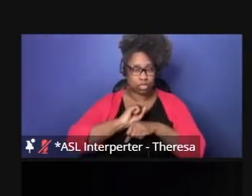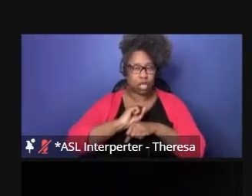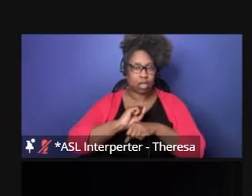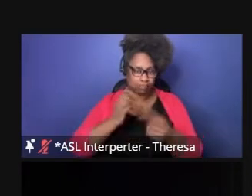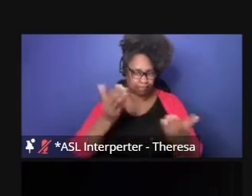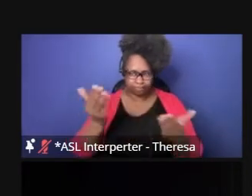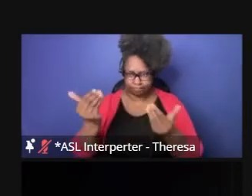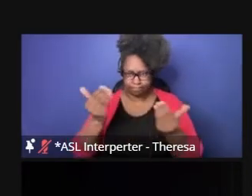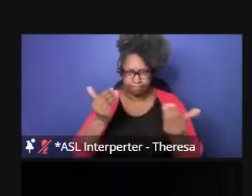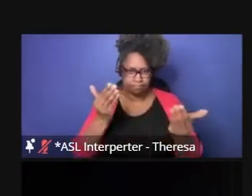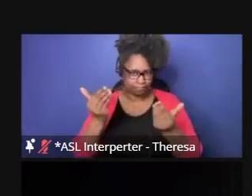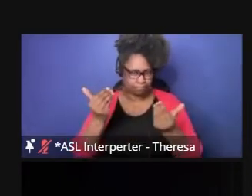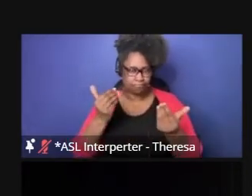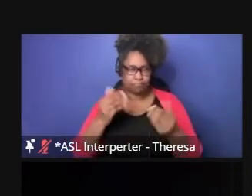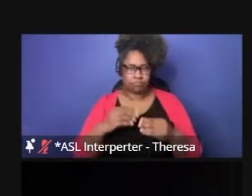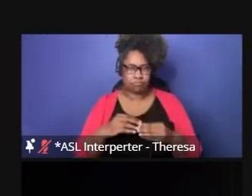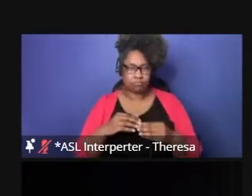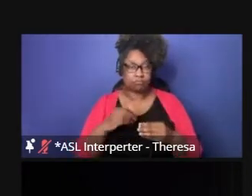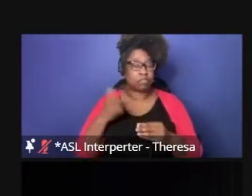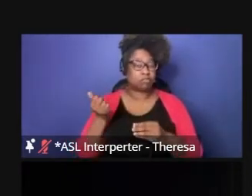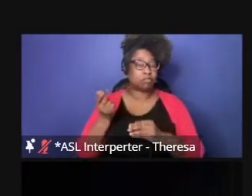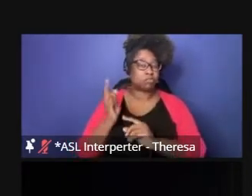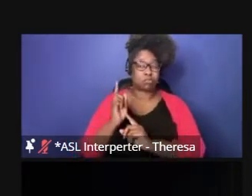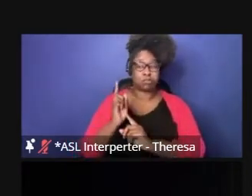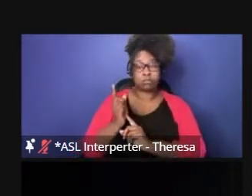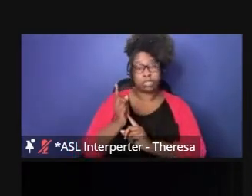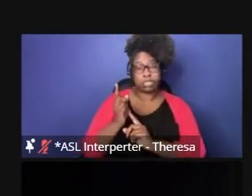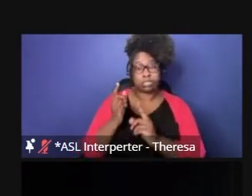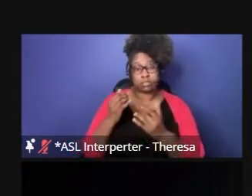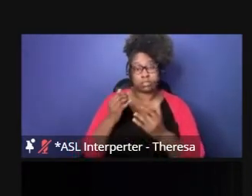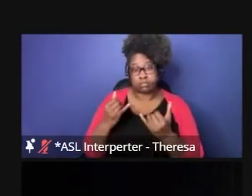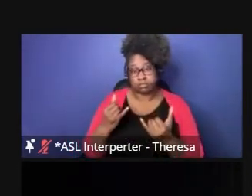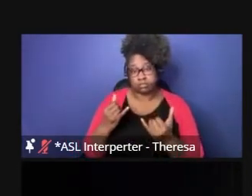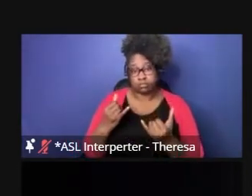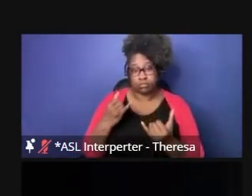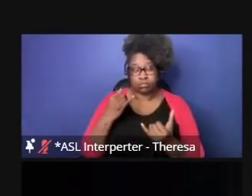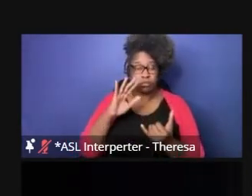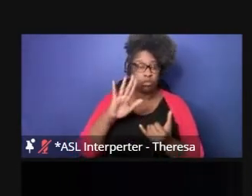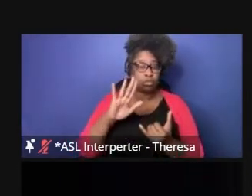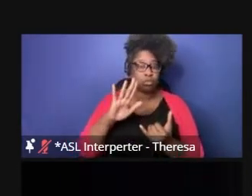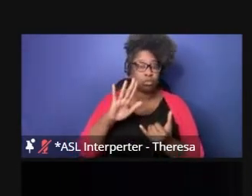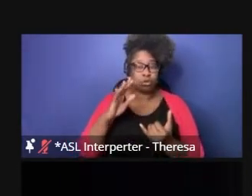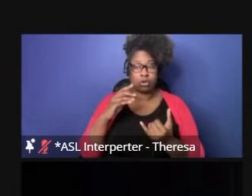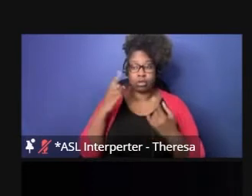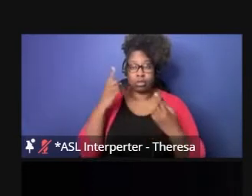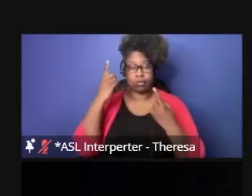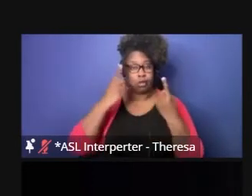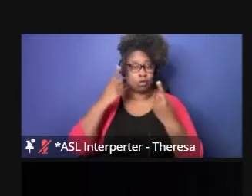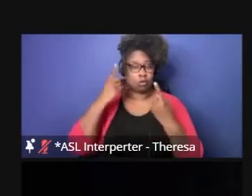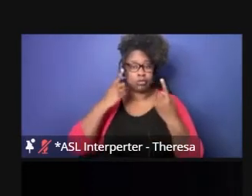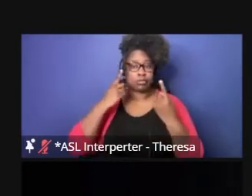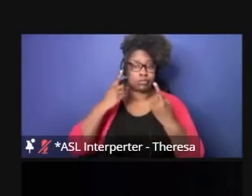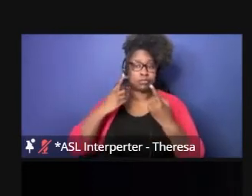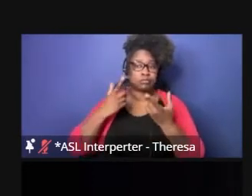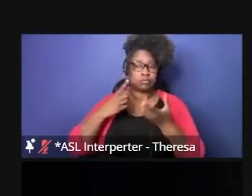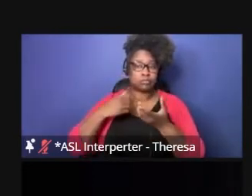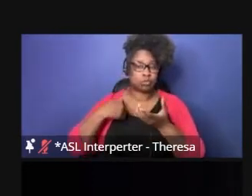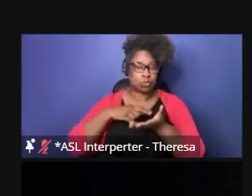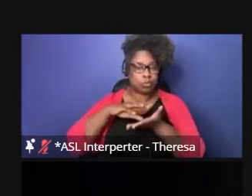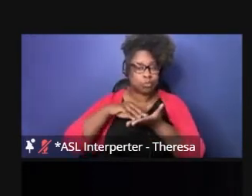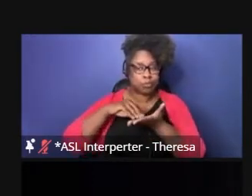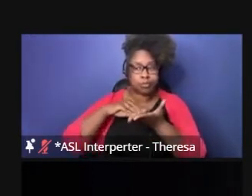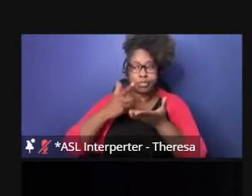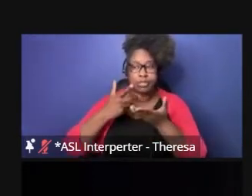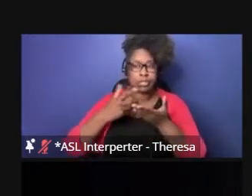it. Actually, I have a few minutes to just, if you have thoughts around what we're learning about assessment